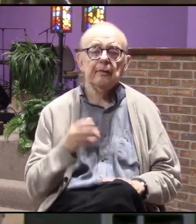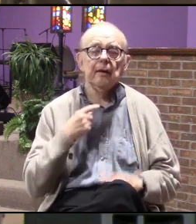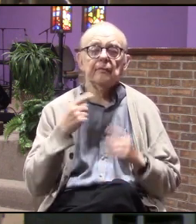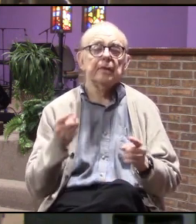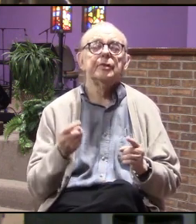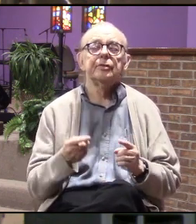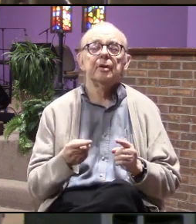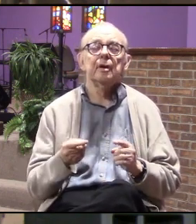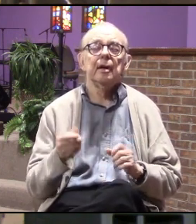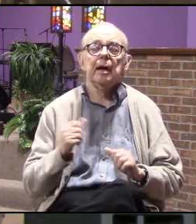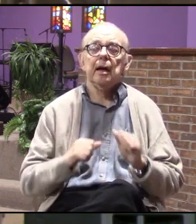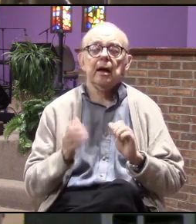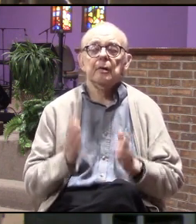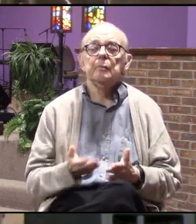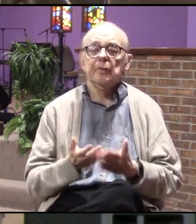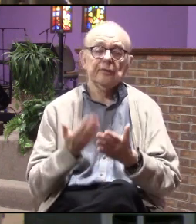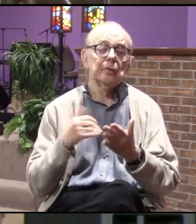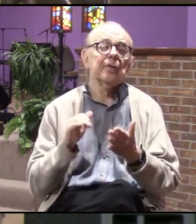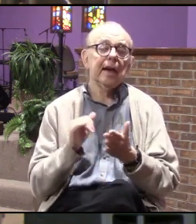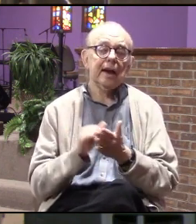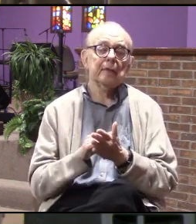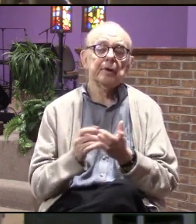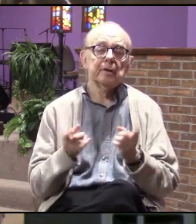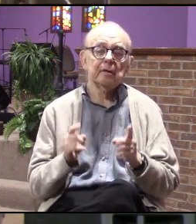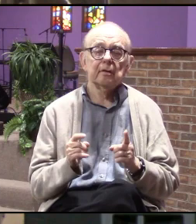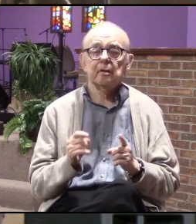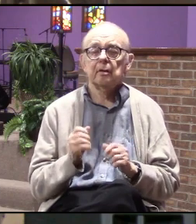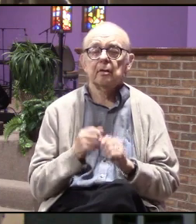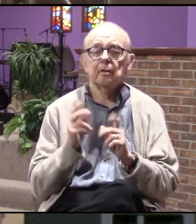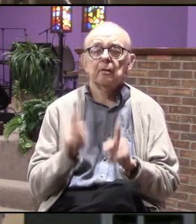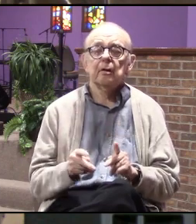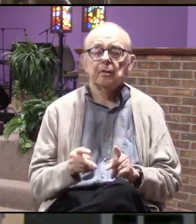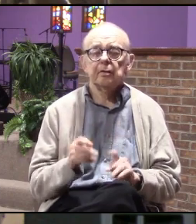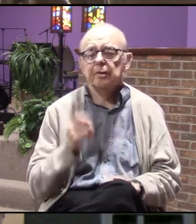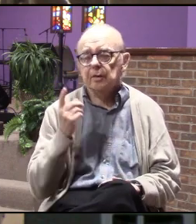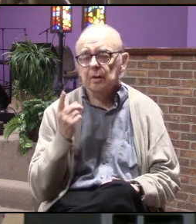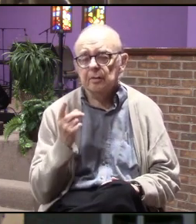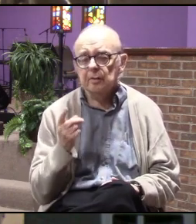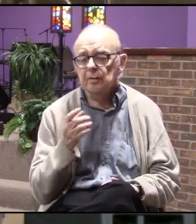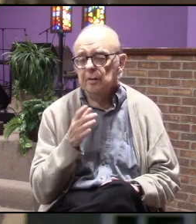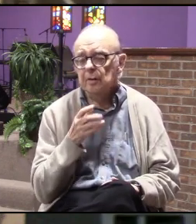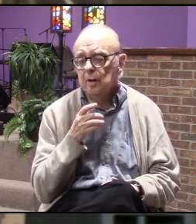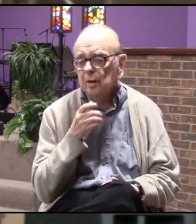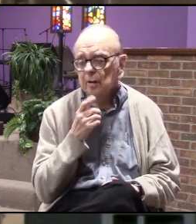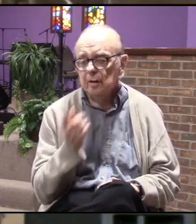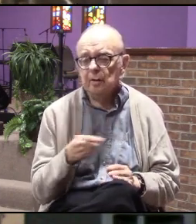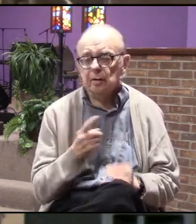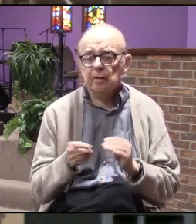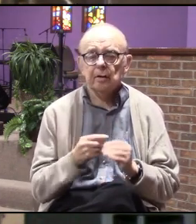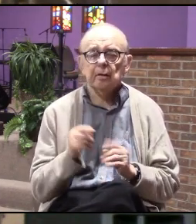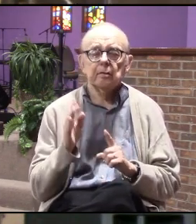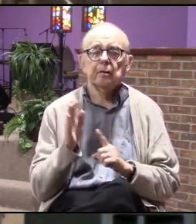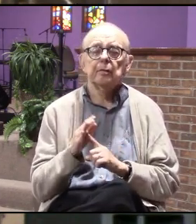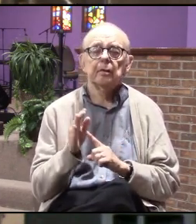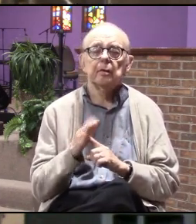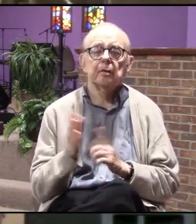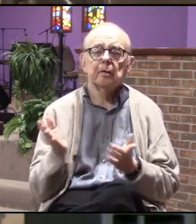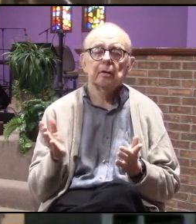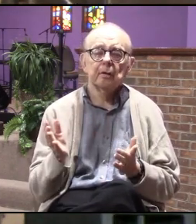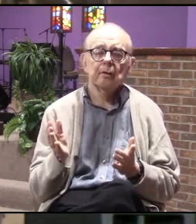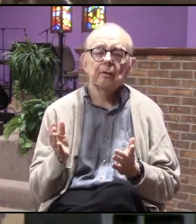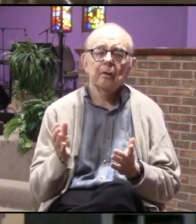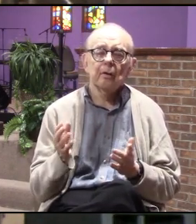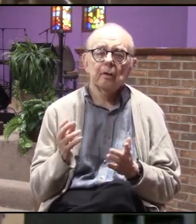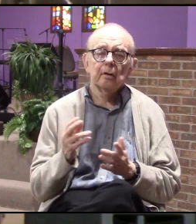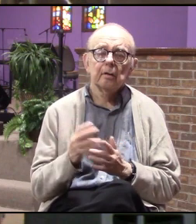even before that series came along. But everybody began to realize who she was. A popular country and western singer